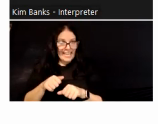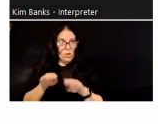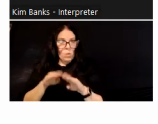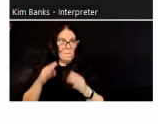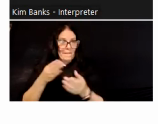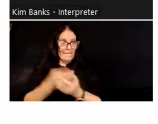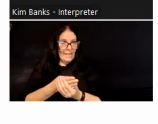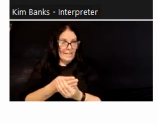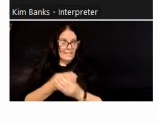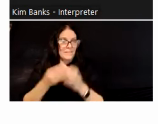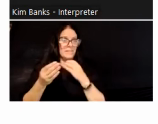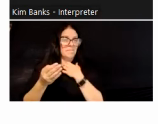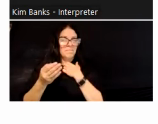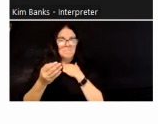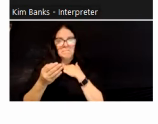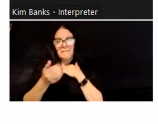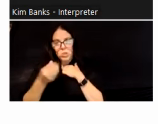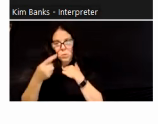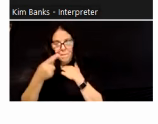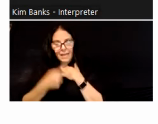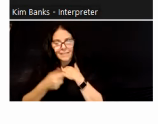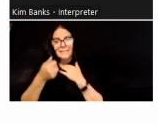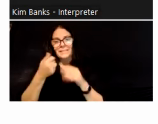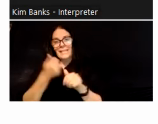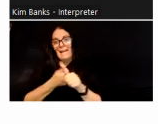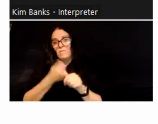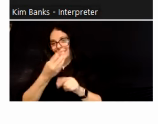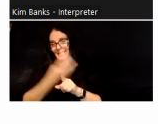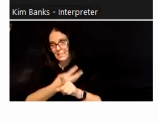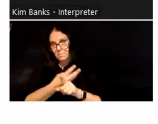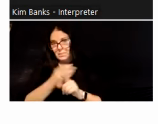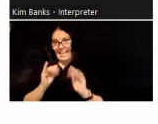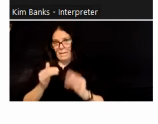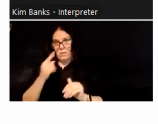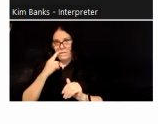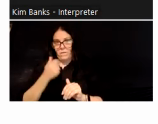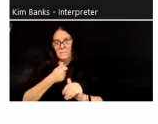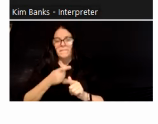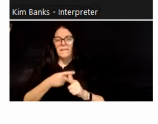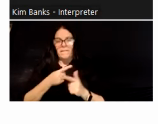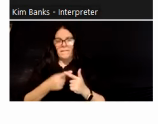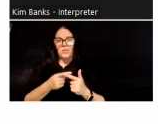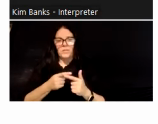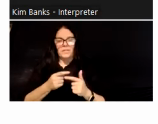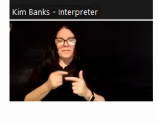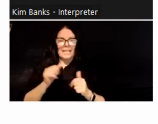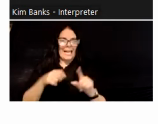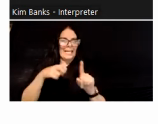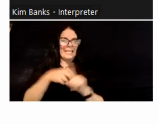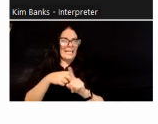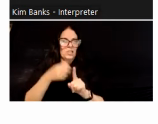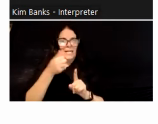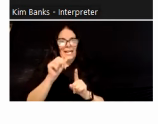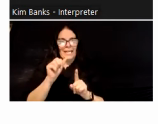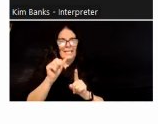said, every couple of months or every 6 months to do that comparison for yourself, then you're likely to catch anything